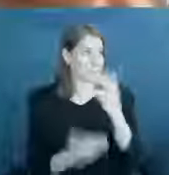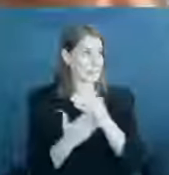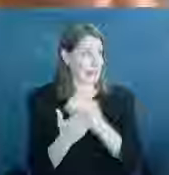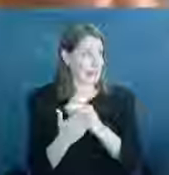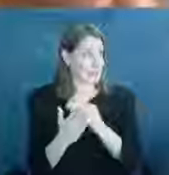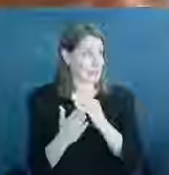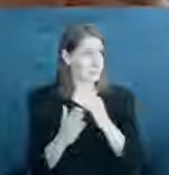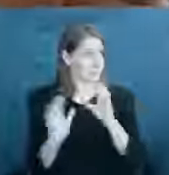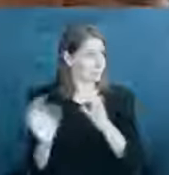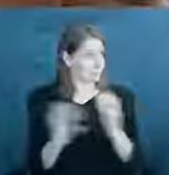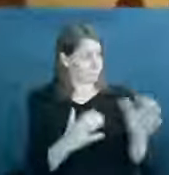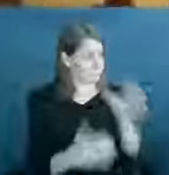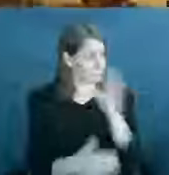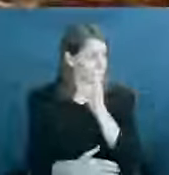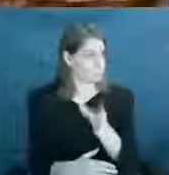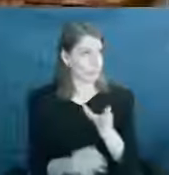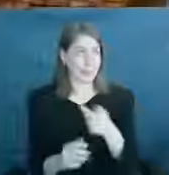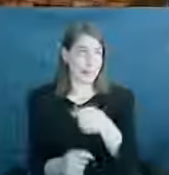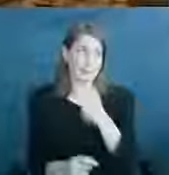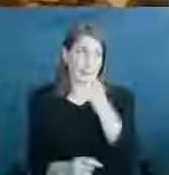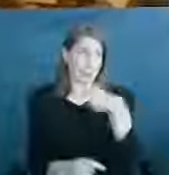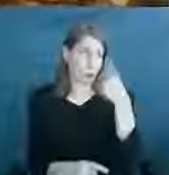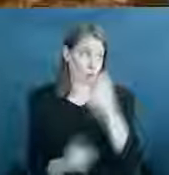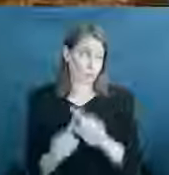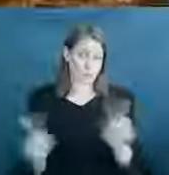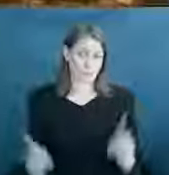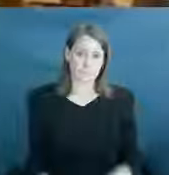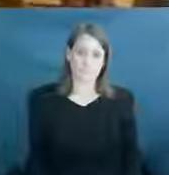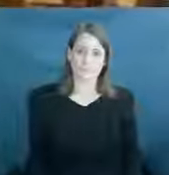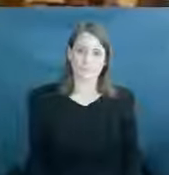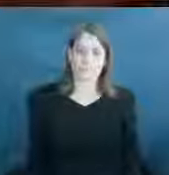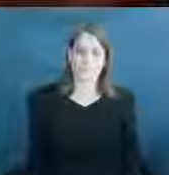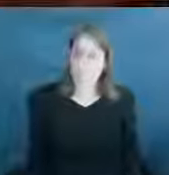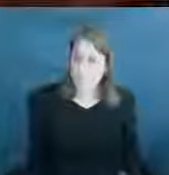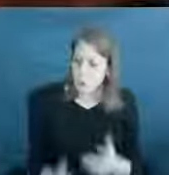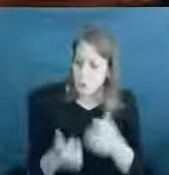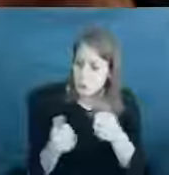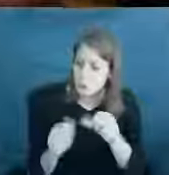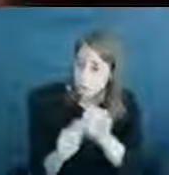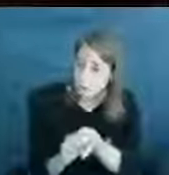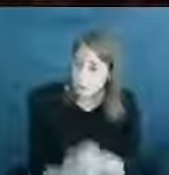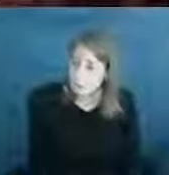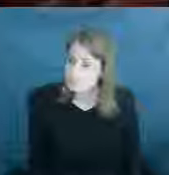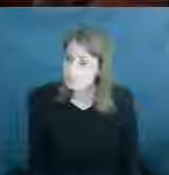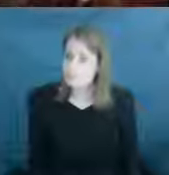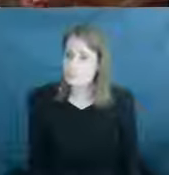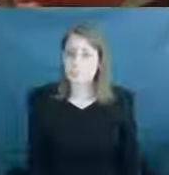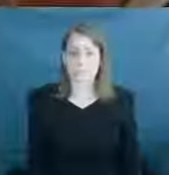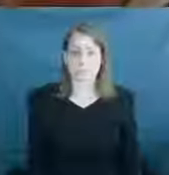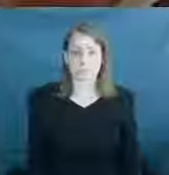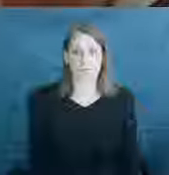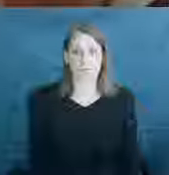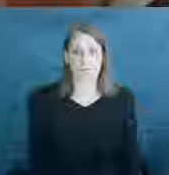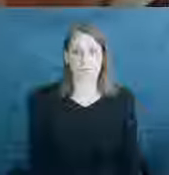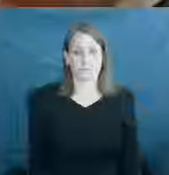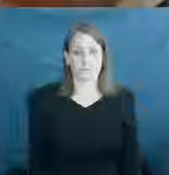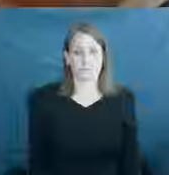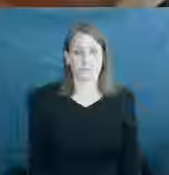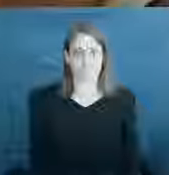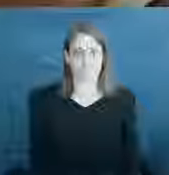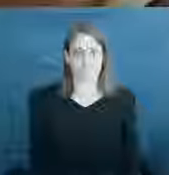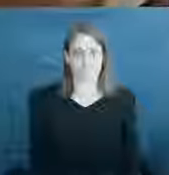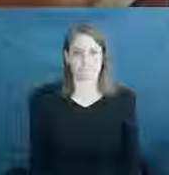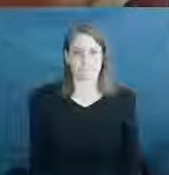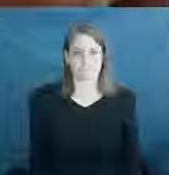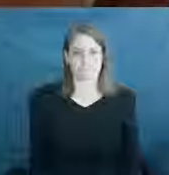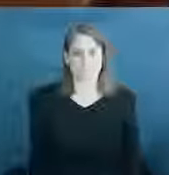you a pound of biscuits. He didn't look very much different when he was teaching 6 lessons a week. No. I think it's a great design, this. So you want that shape on